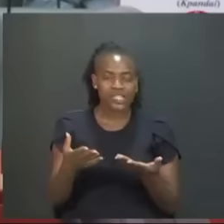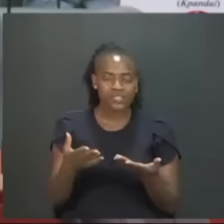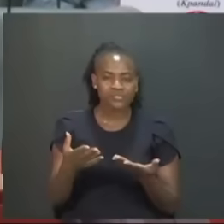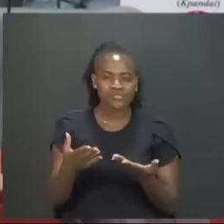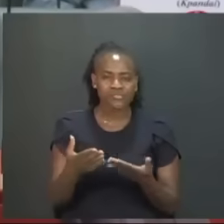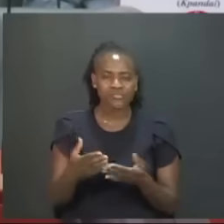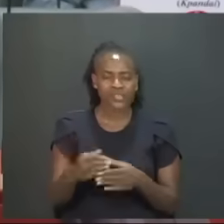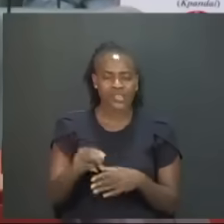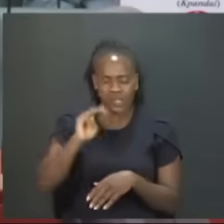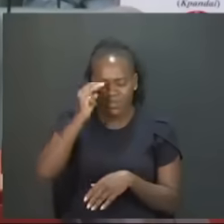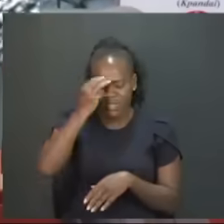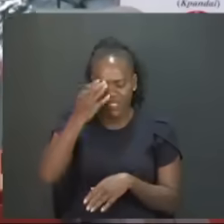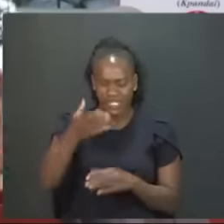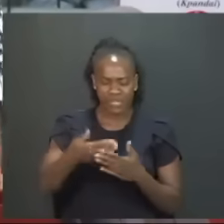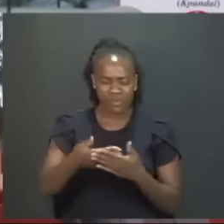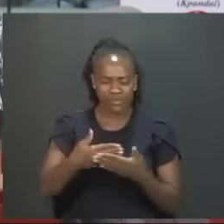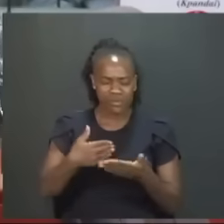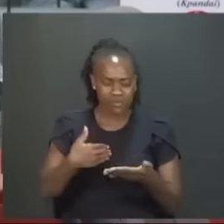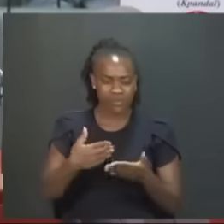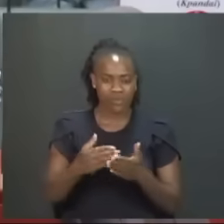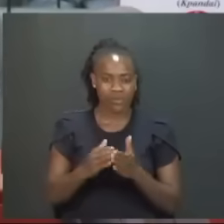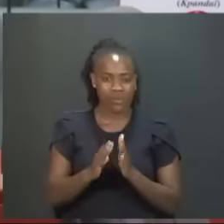our practice. You can't do that.